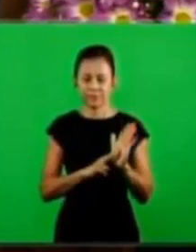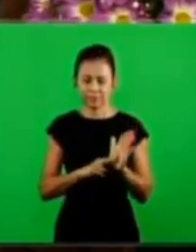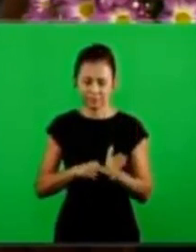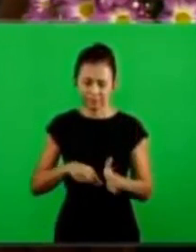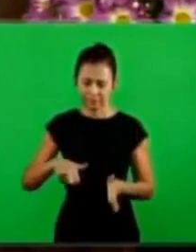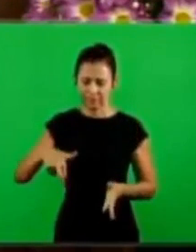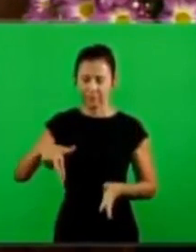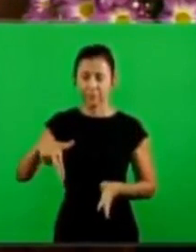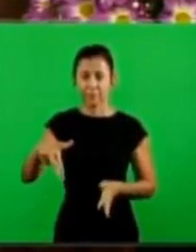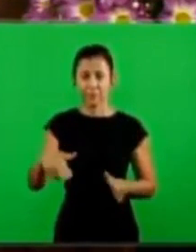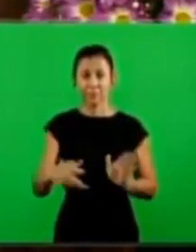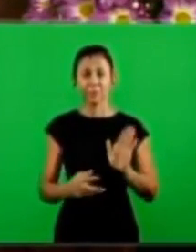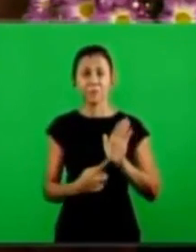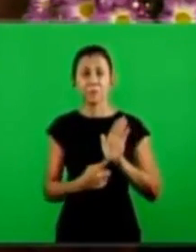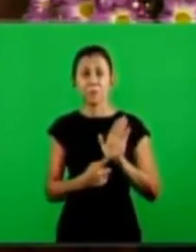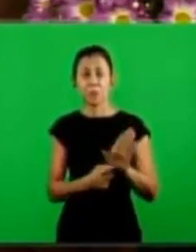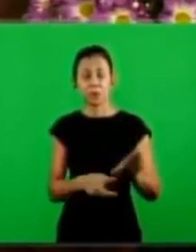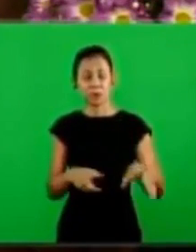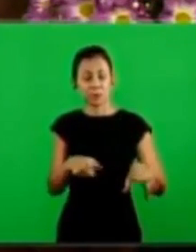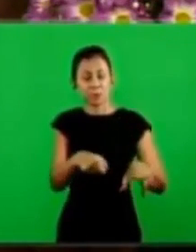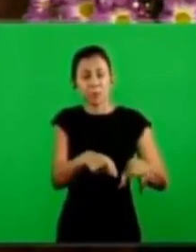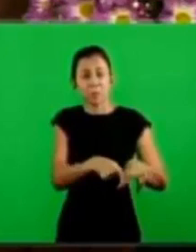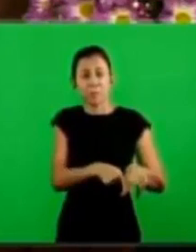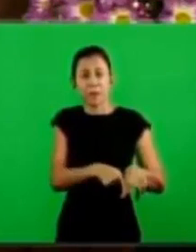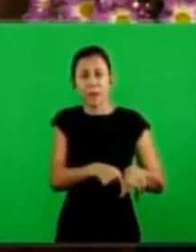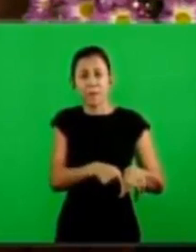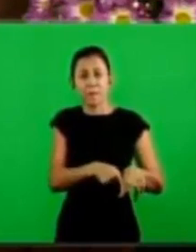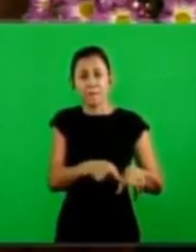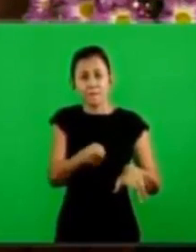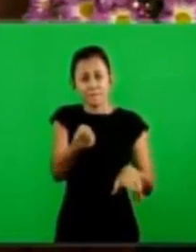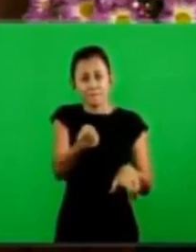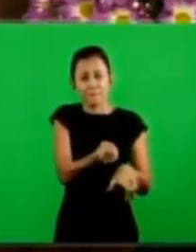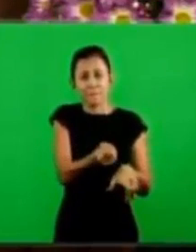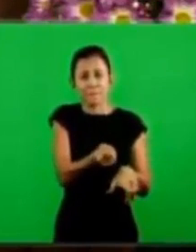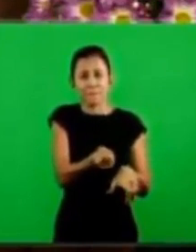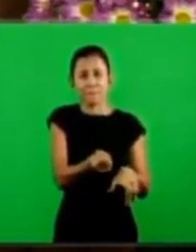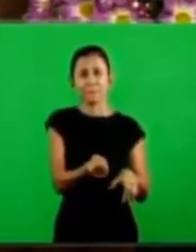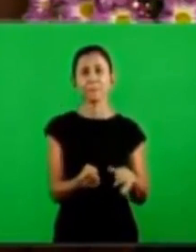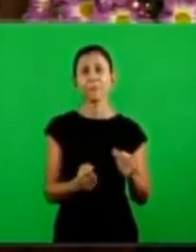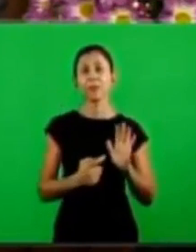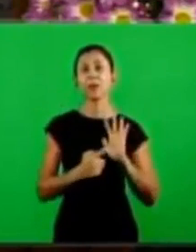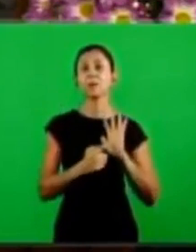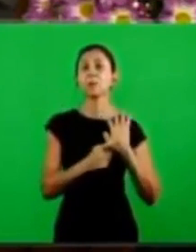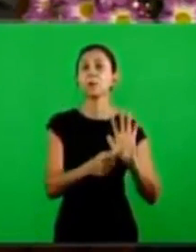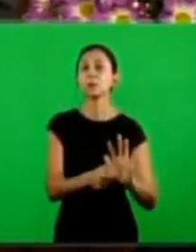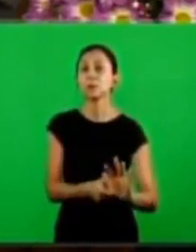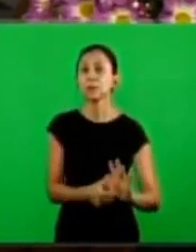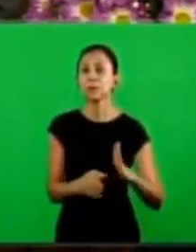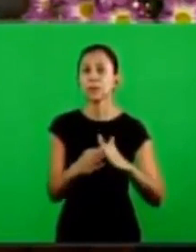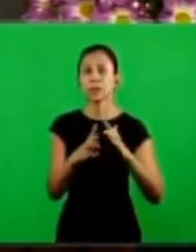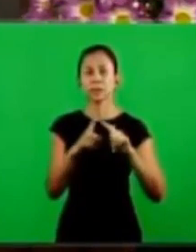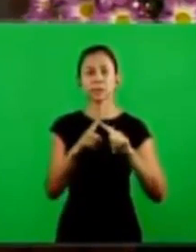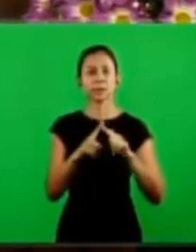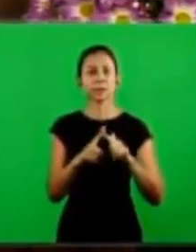When he showed his feet wounded, he is saying, the church cannot stop.